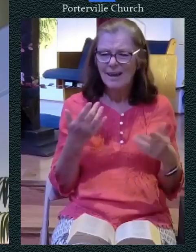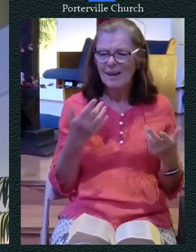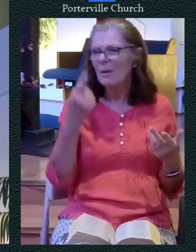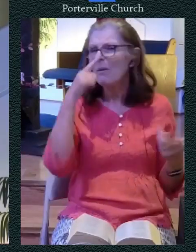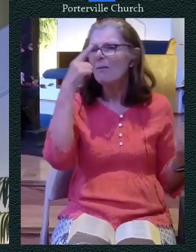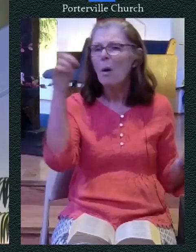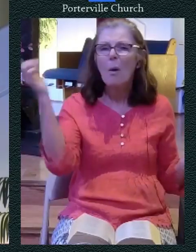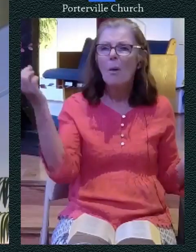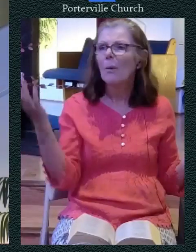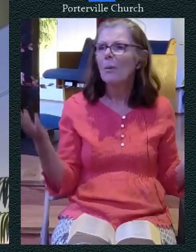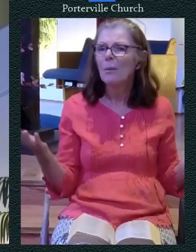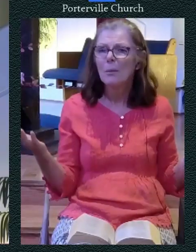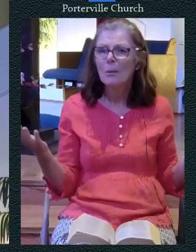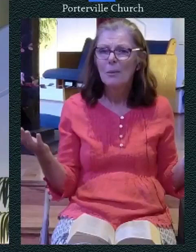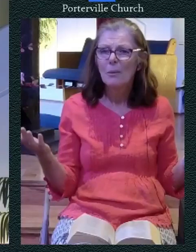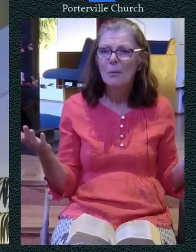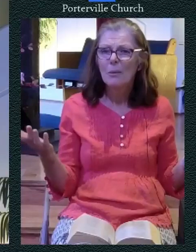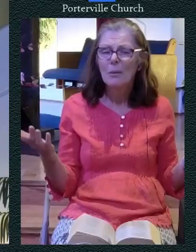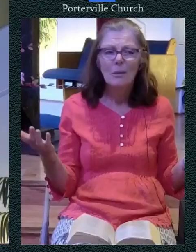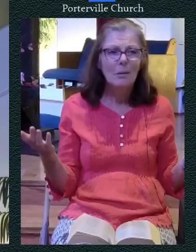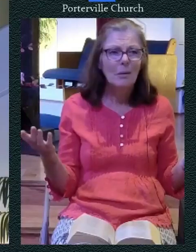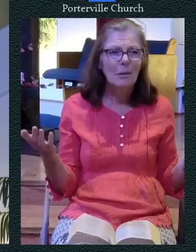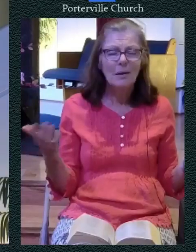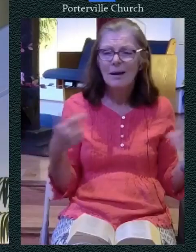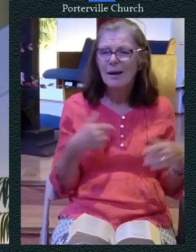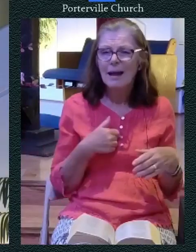day long and chastened every morning.